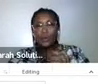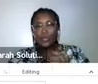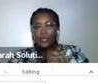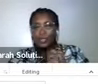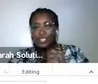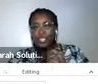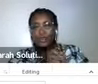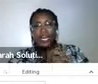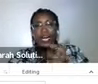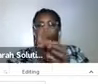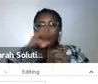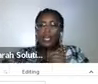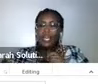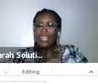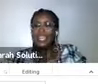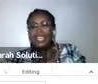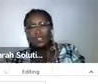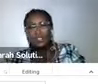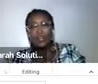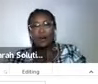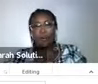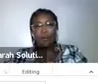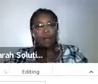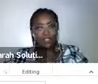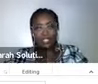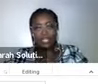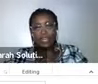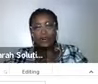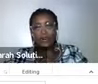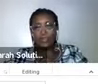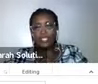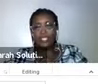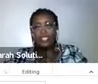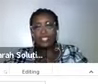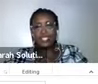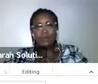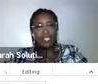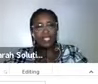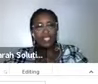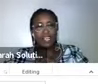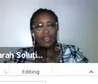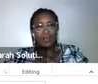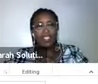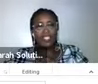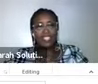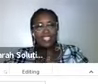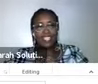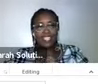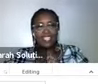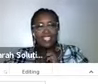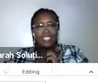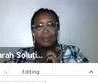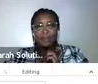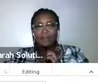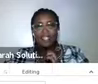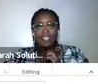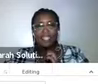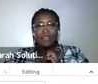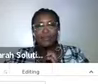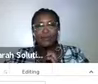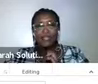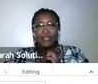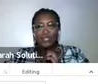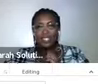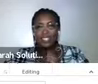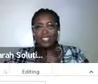see you on Tuesday as we unpack the national budget and what does it mean. Have you seen